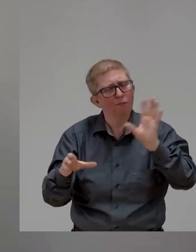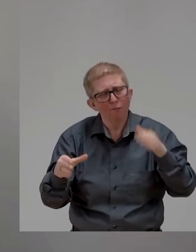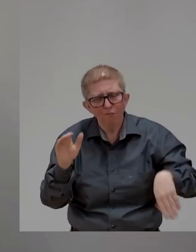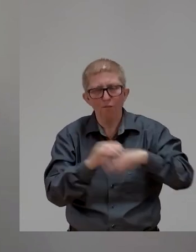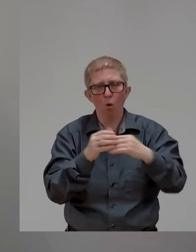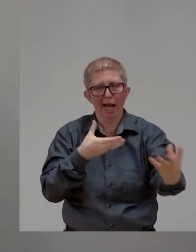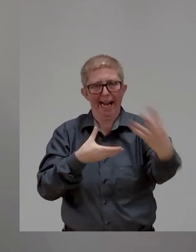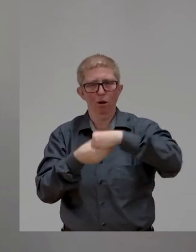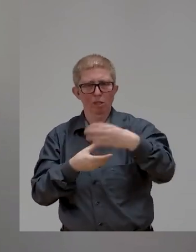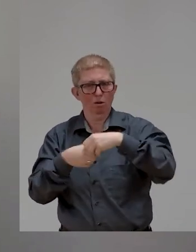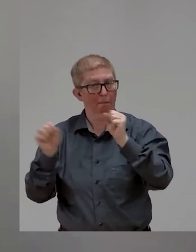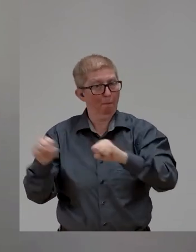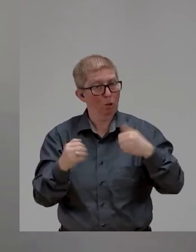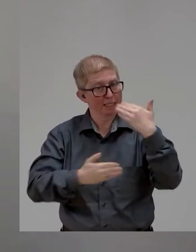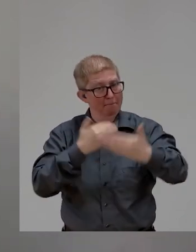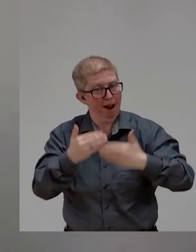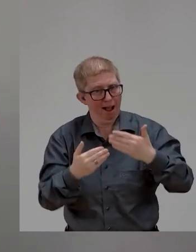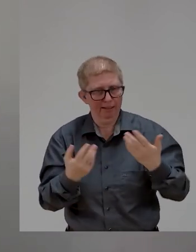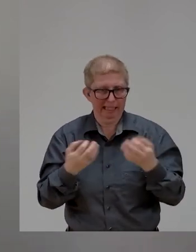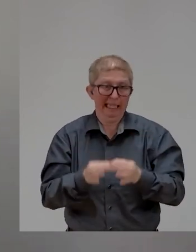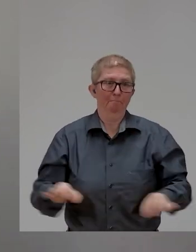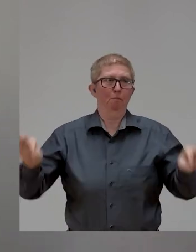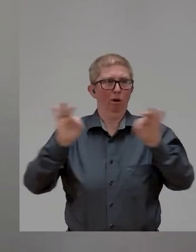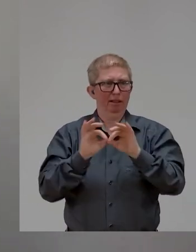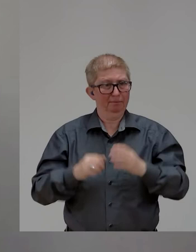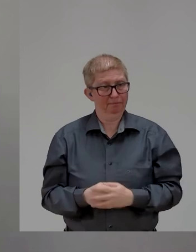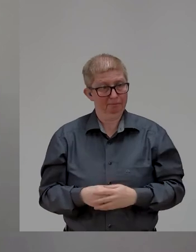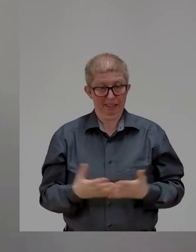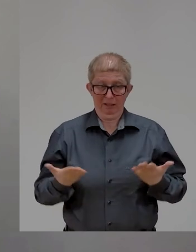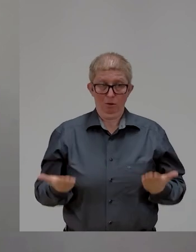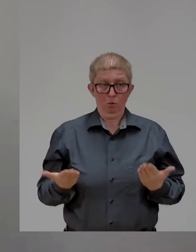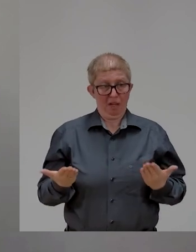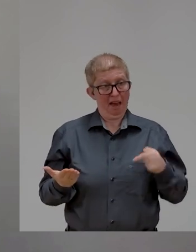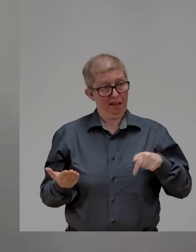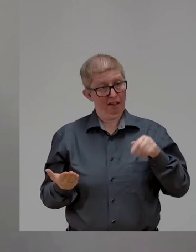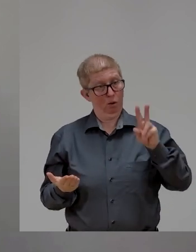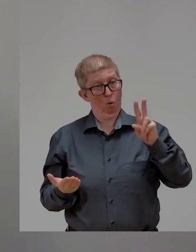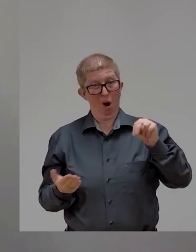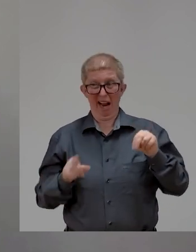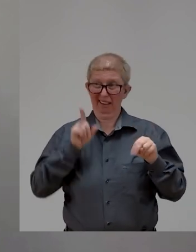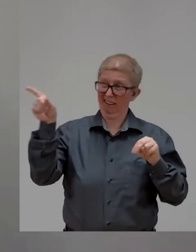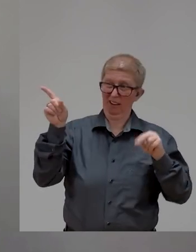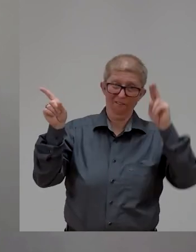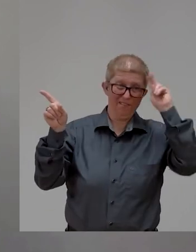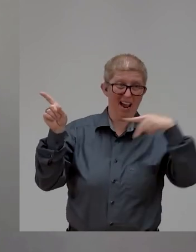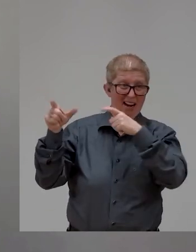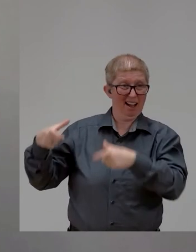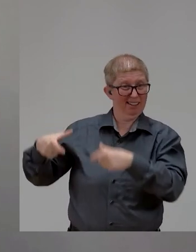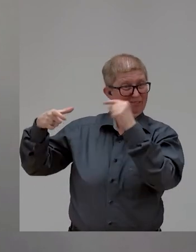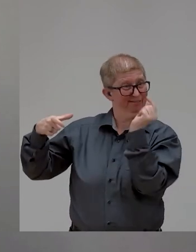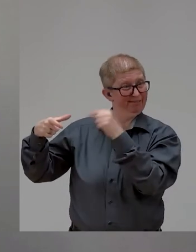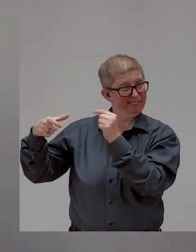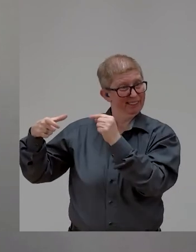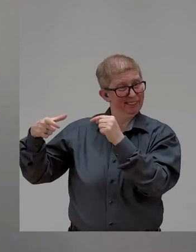were in the UN, in Vienna together, we would have Ambassador Sellner with us. She is the